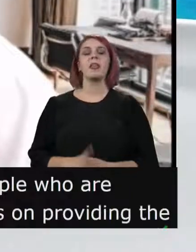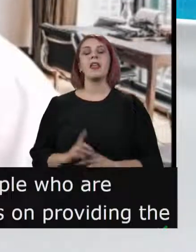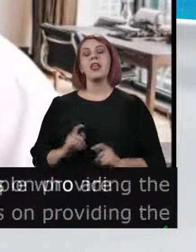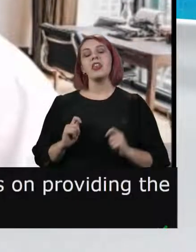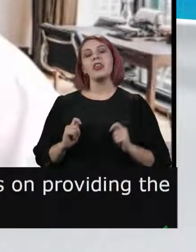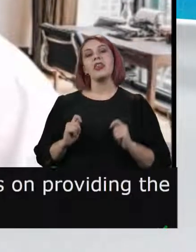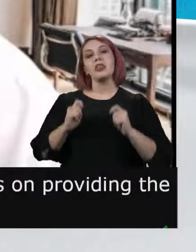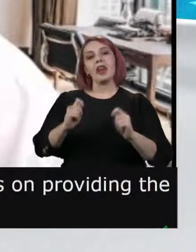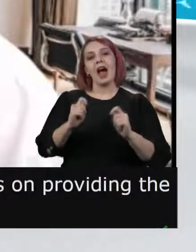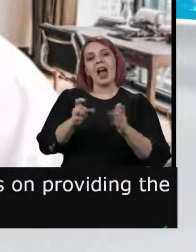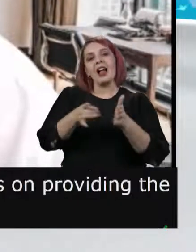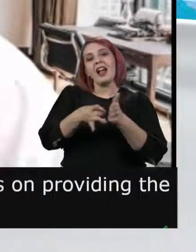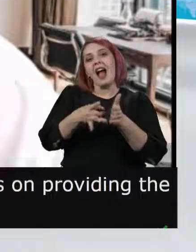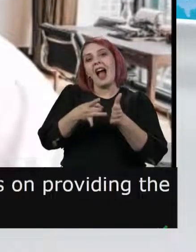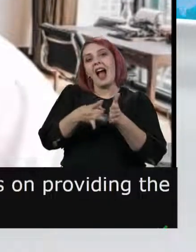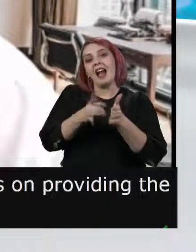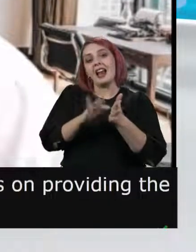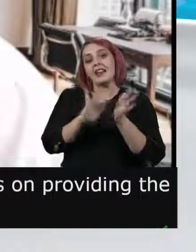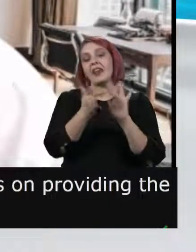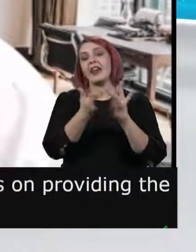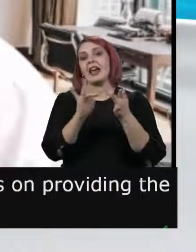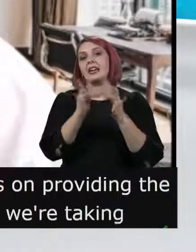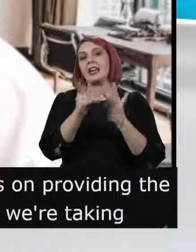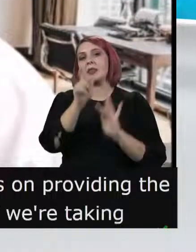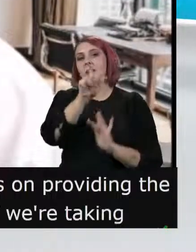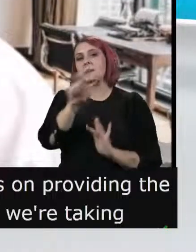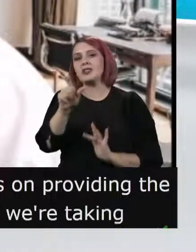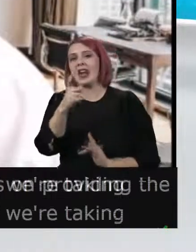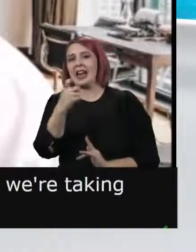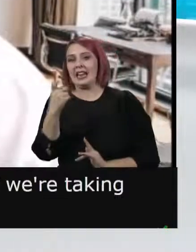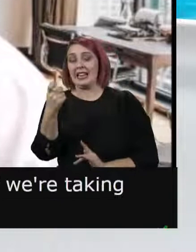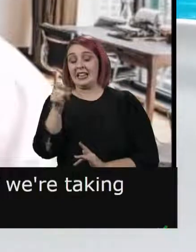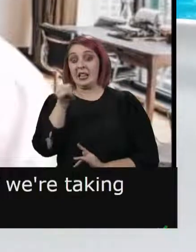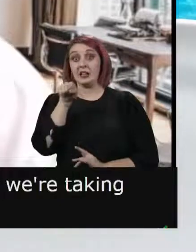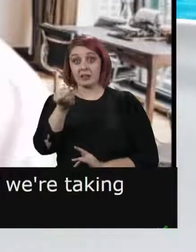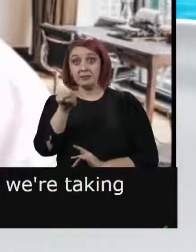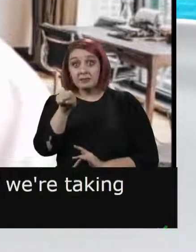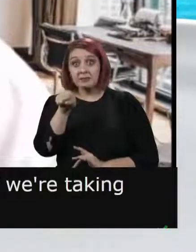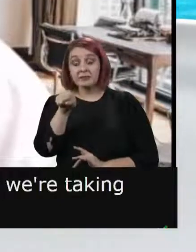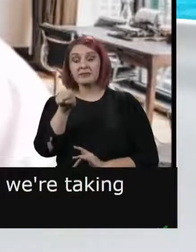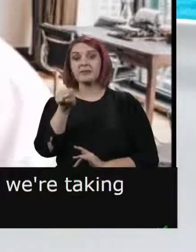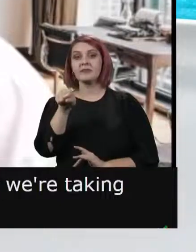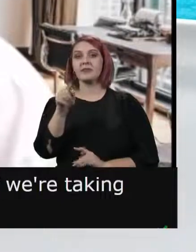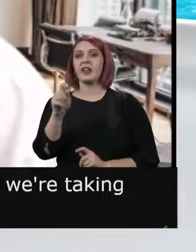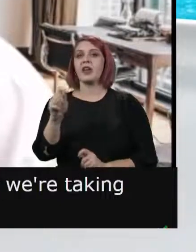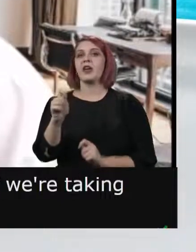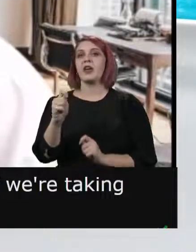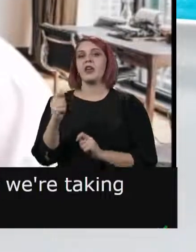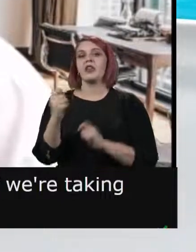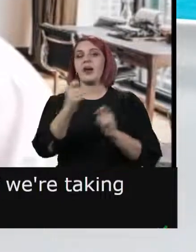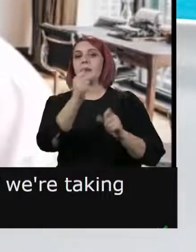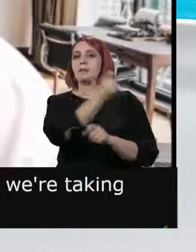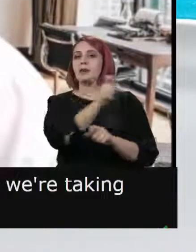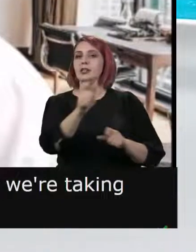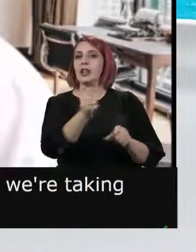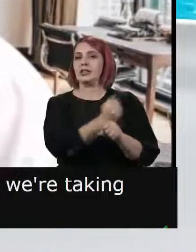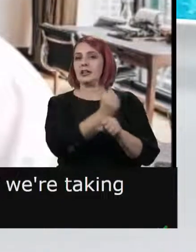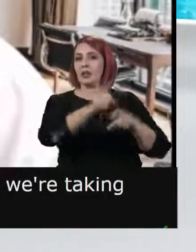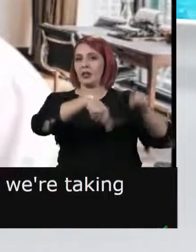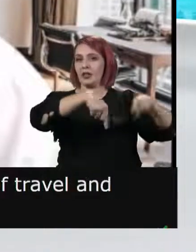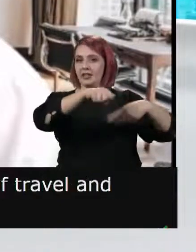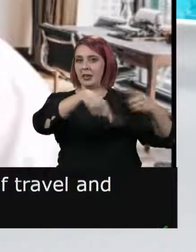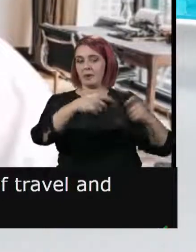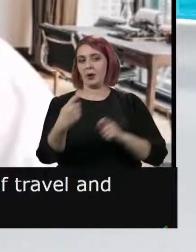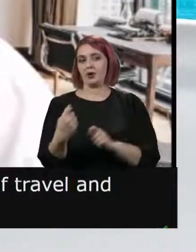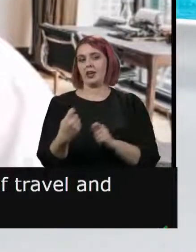need. Because if we're taking away some of the more fundamental and basics of travel and journey making, then it